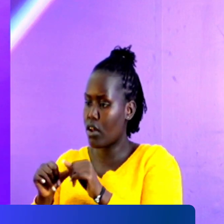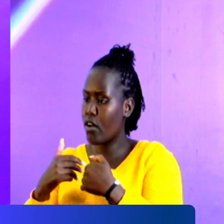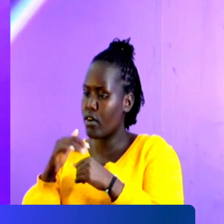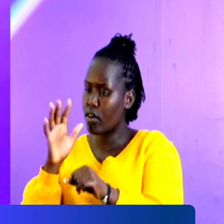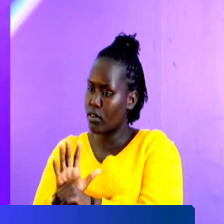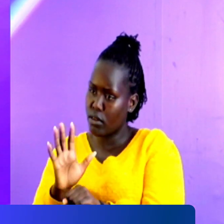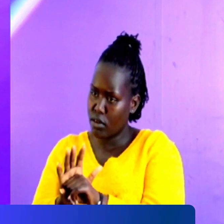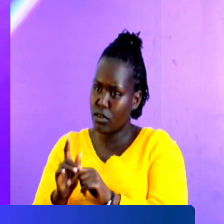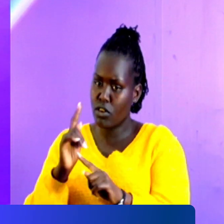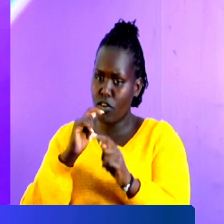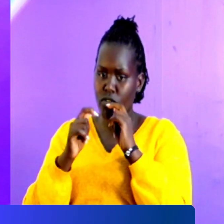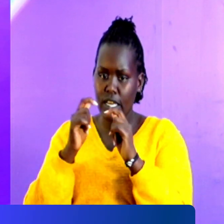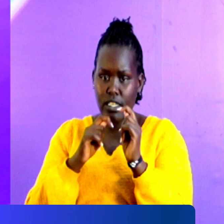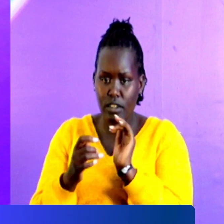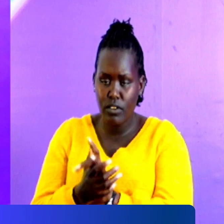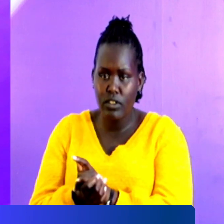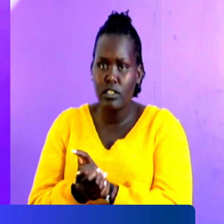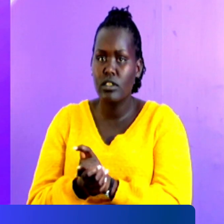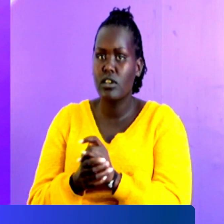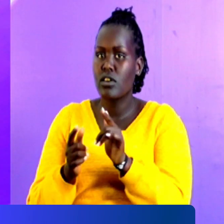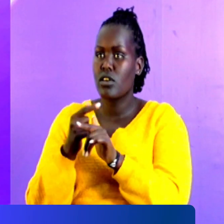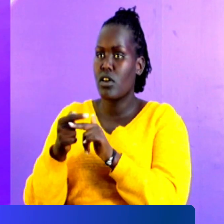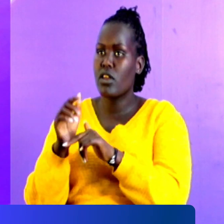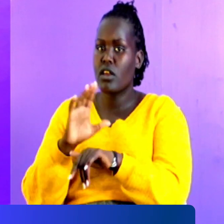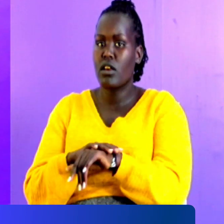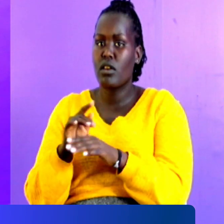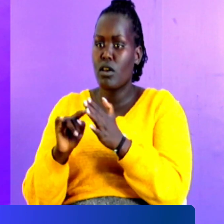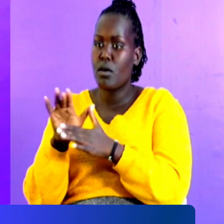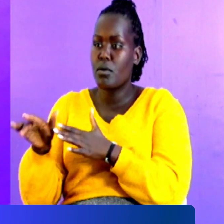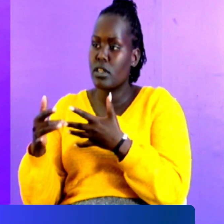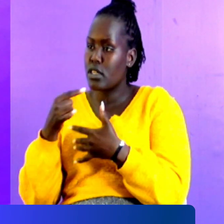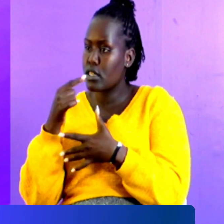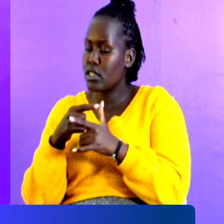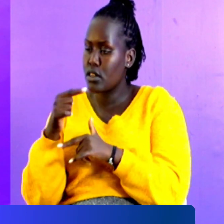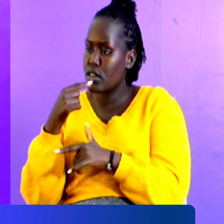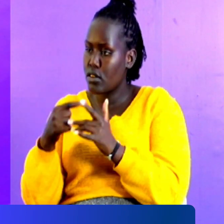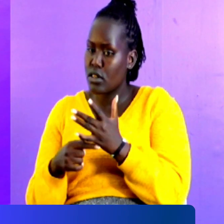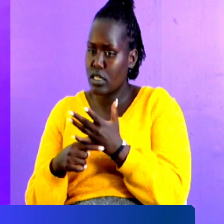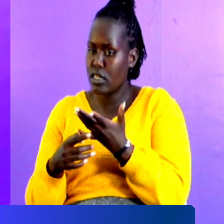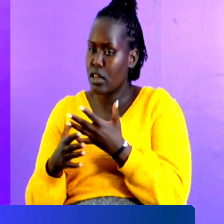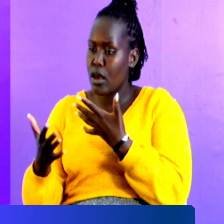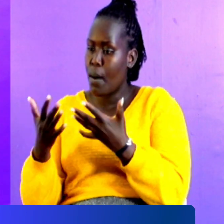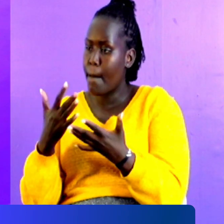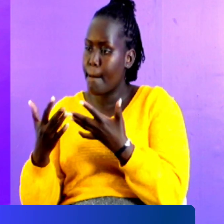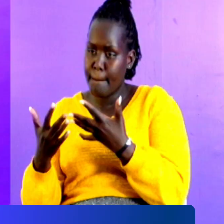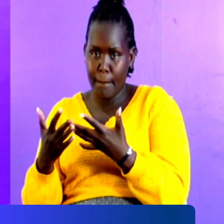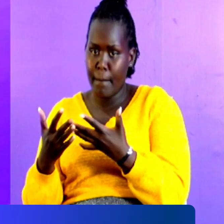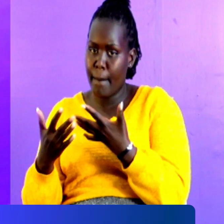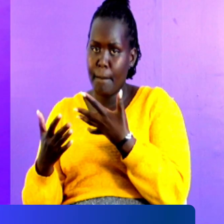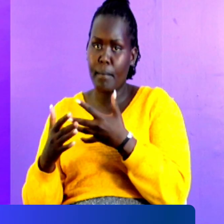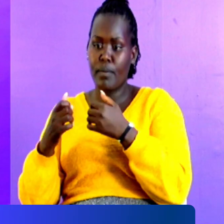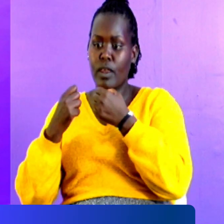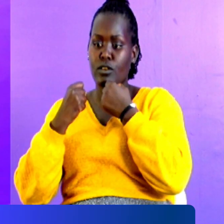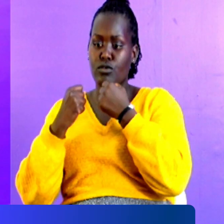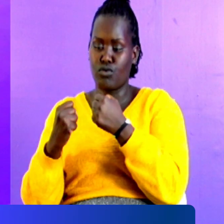and all that. Yeah. You understand? Yeah. Hey bana, inafika point unasema mimi wacha niende unless your conviction is so strong.